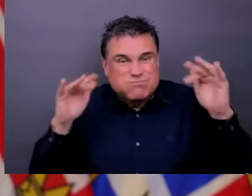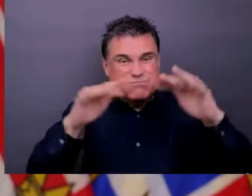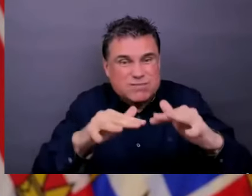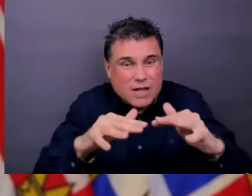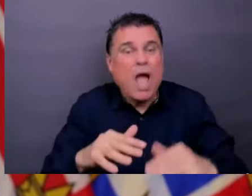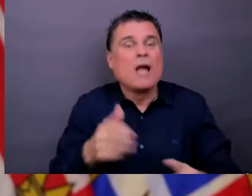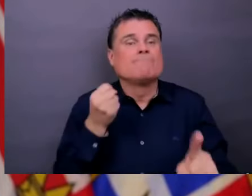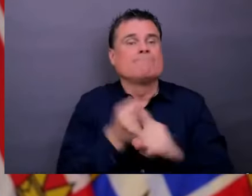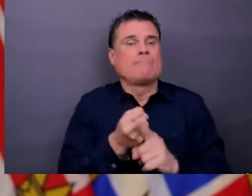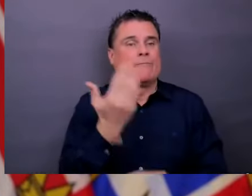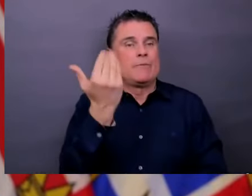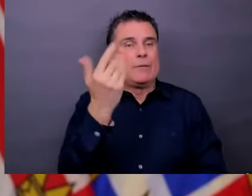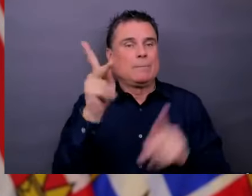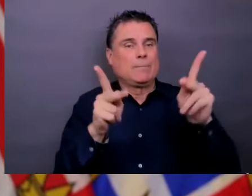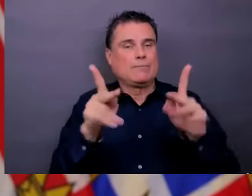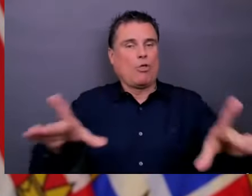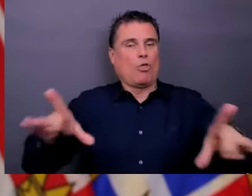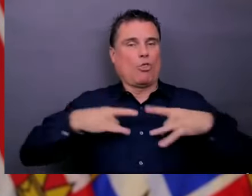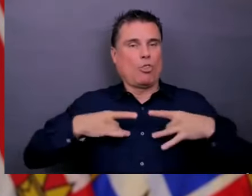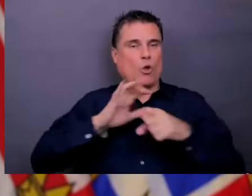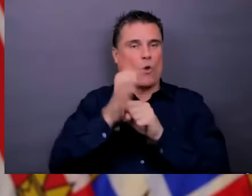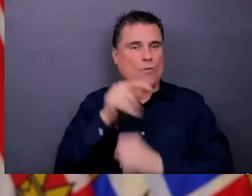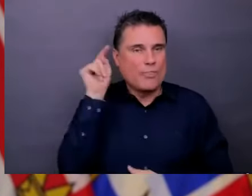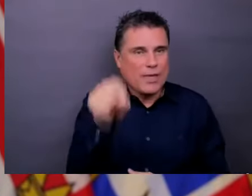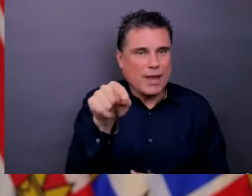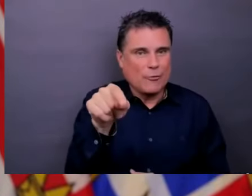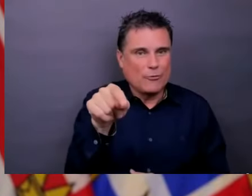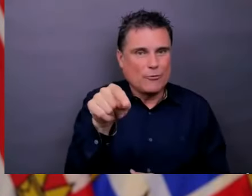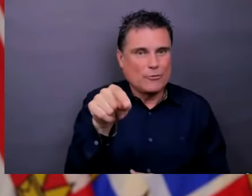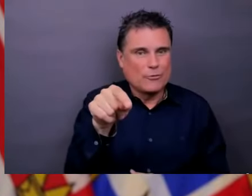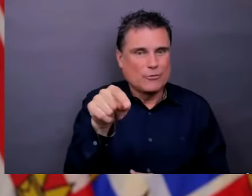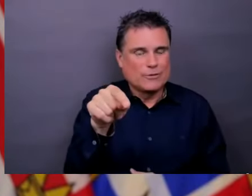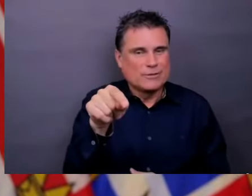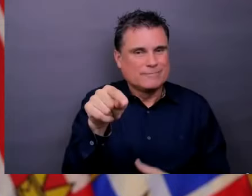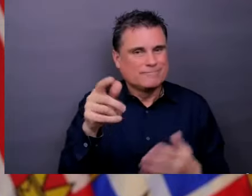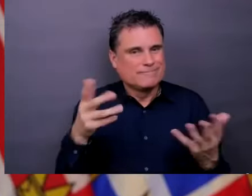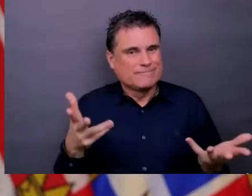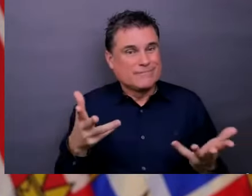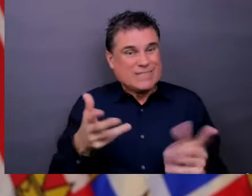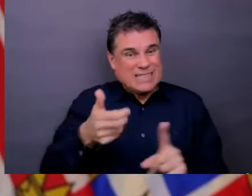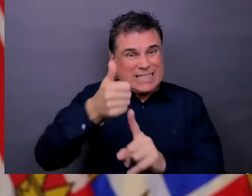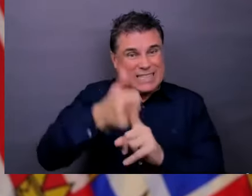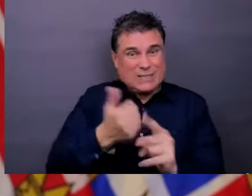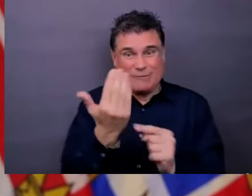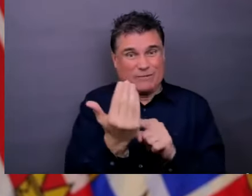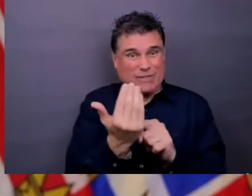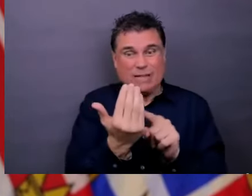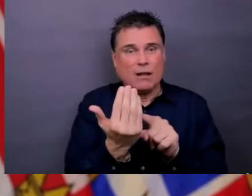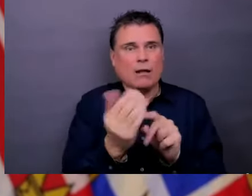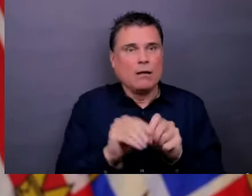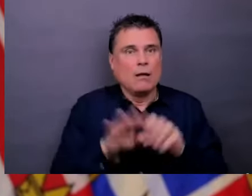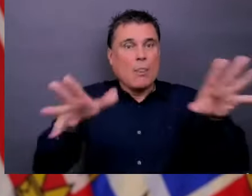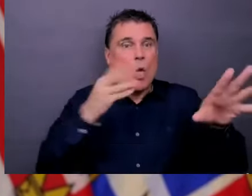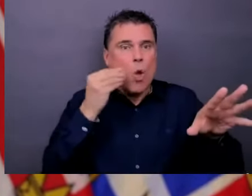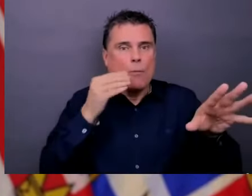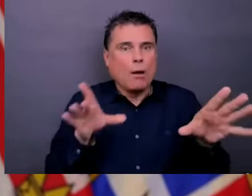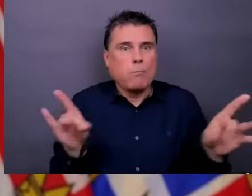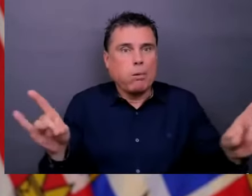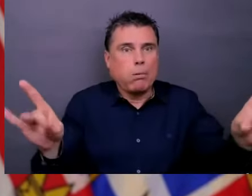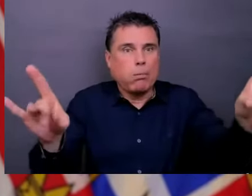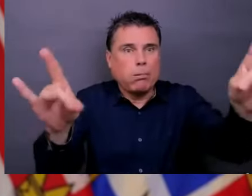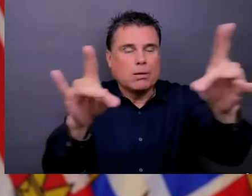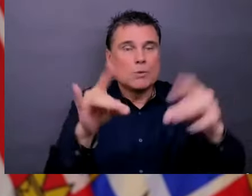several workplaces, to schools, and to a childcare center. So these things are what we all need to hold each other